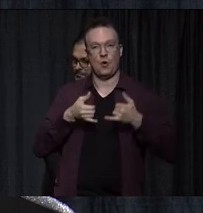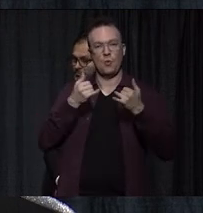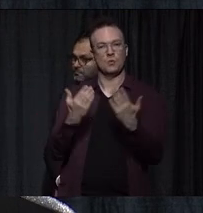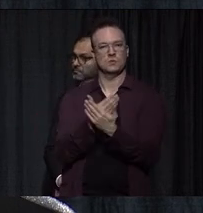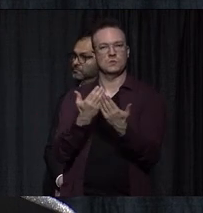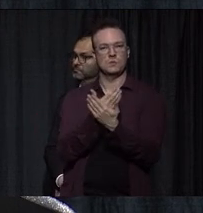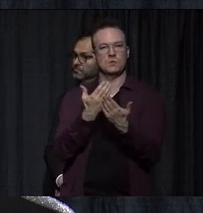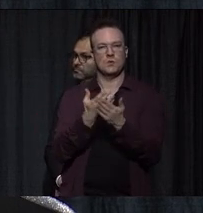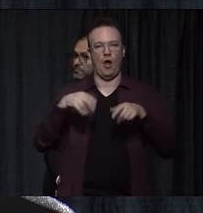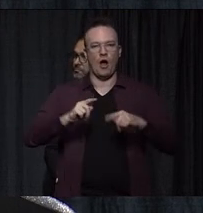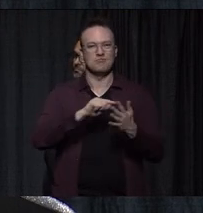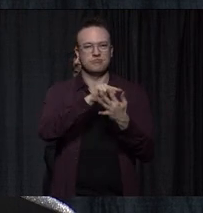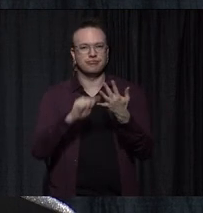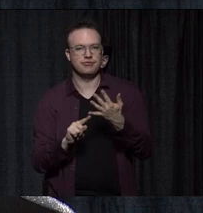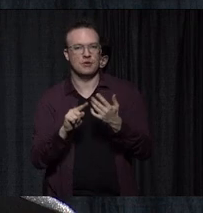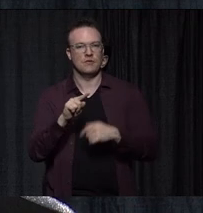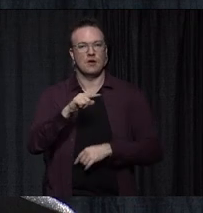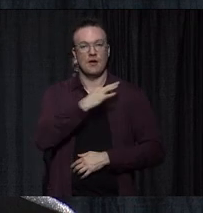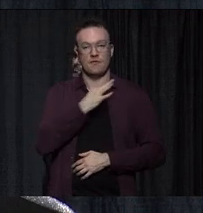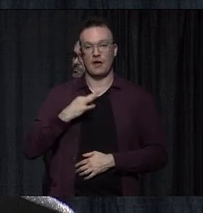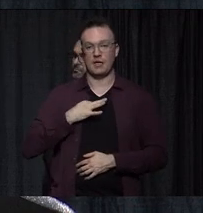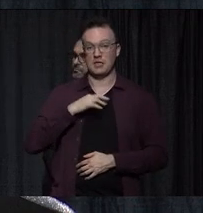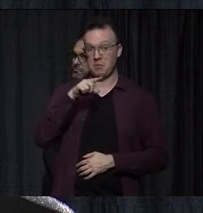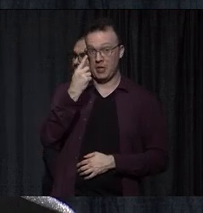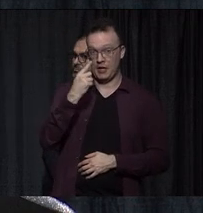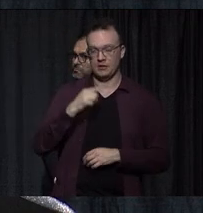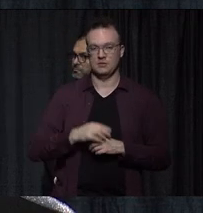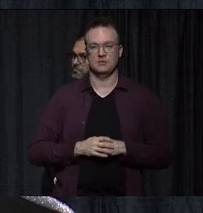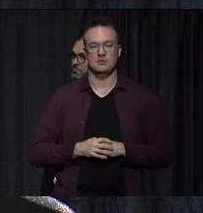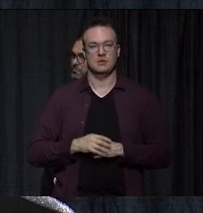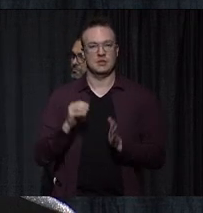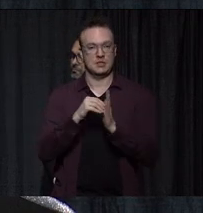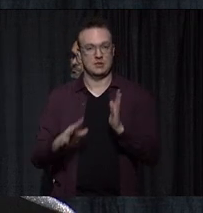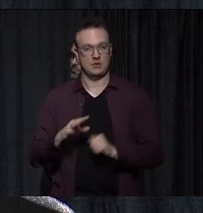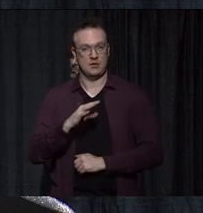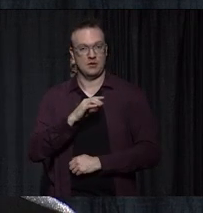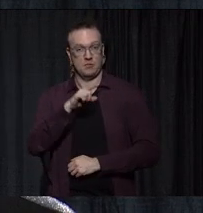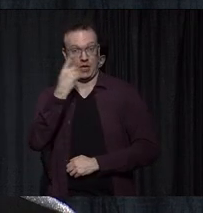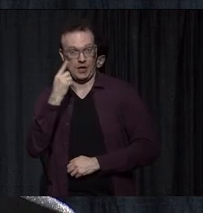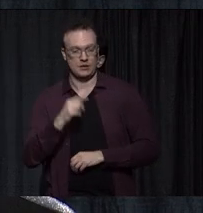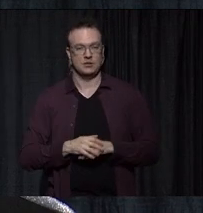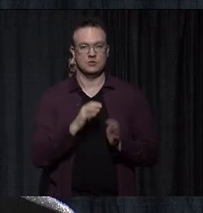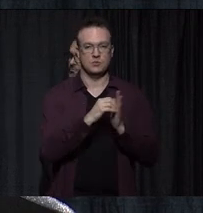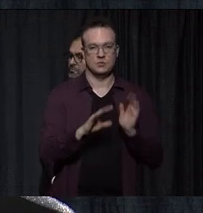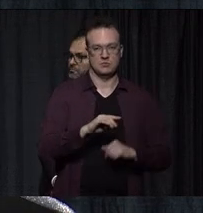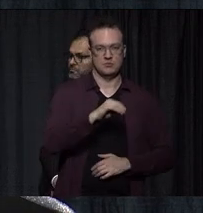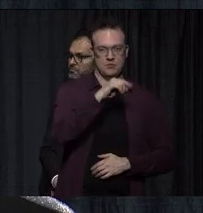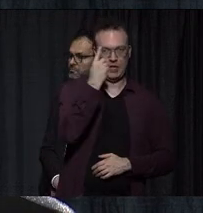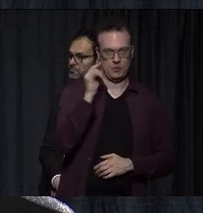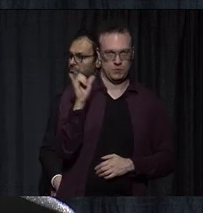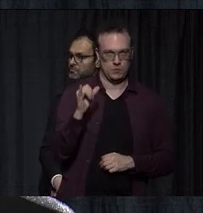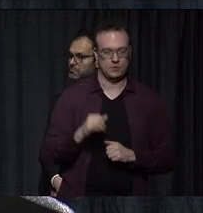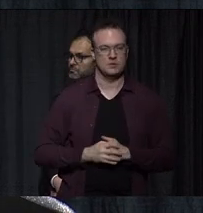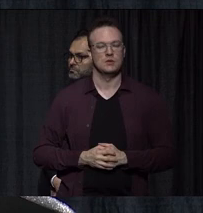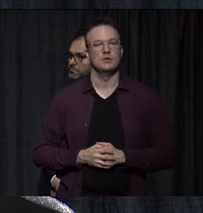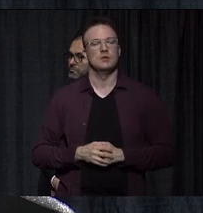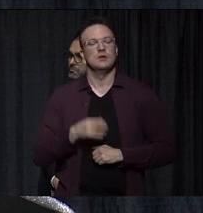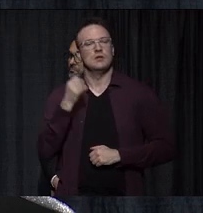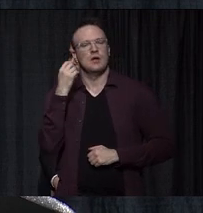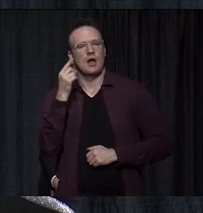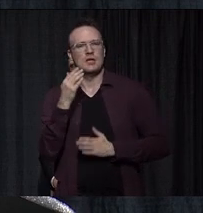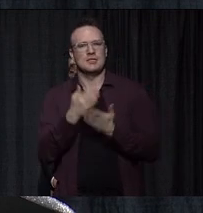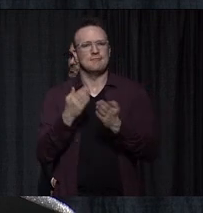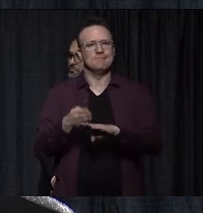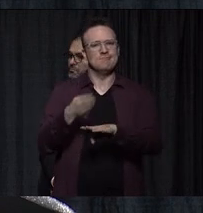and new opportunities for Black faculty, staff, and students. And our work has shown us that despite some gains,